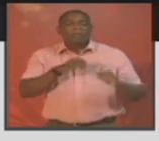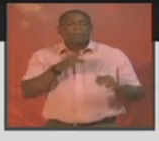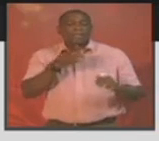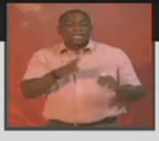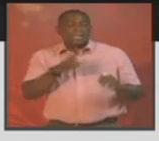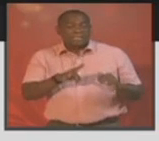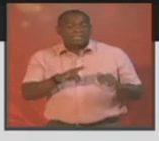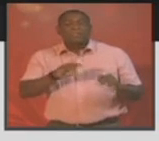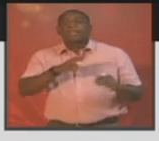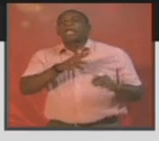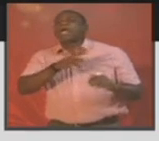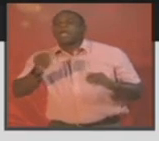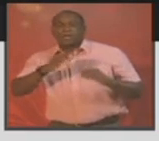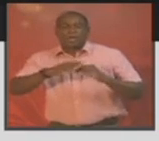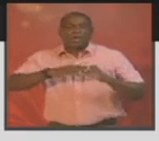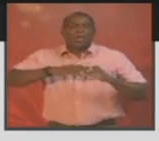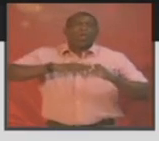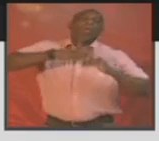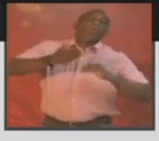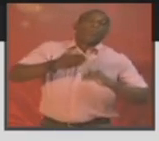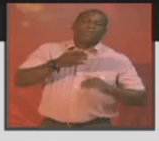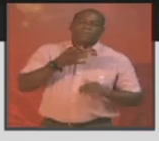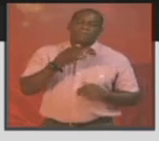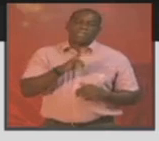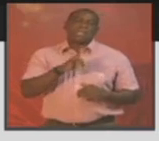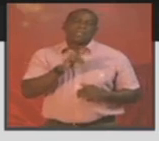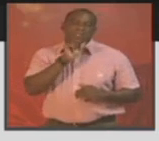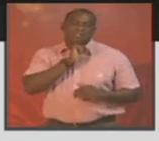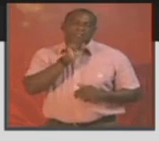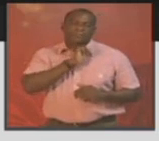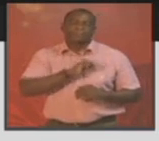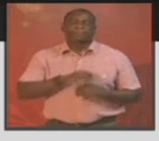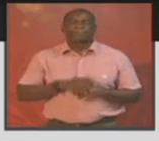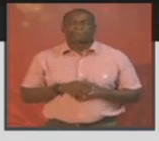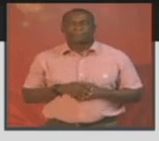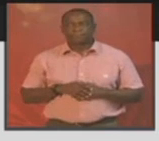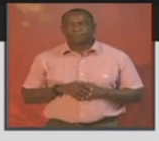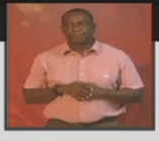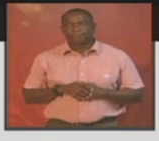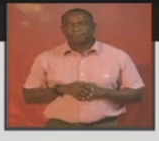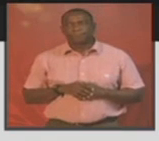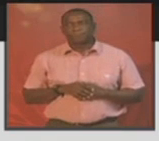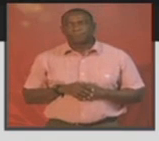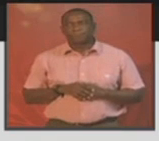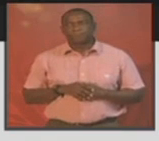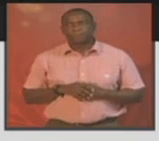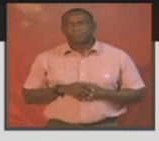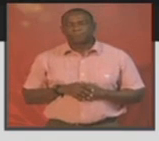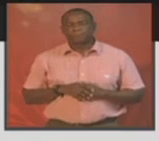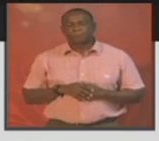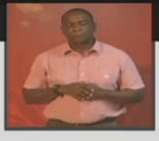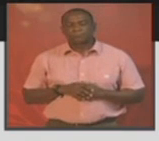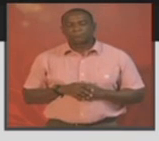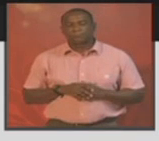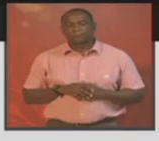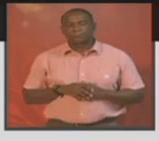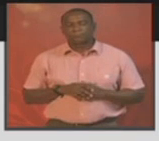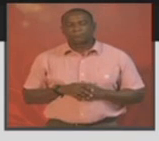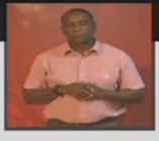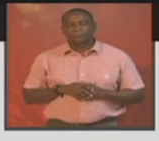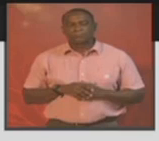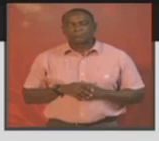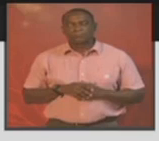slide. So the overall message is that we need to get vaccinated. Getting